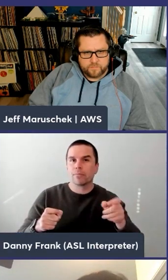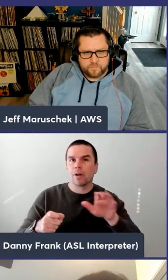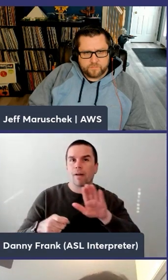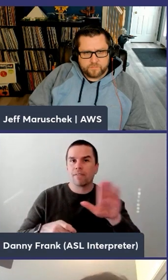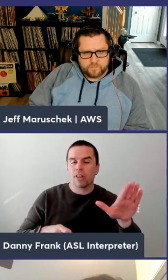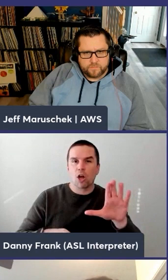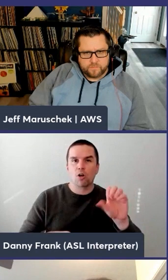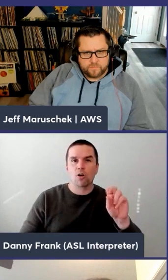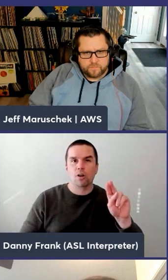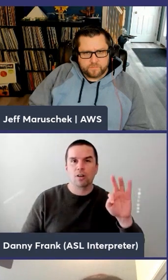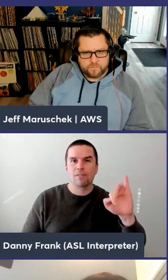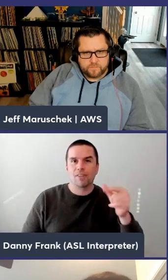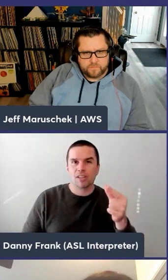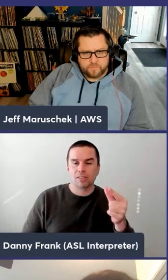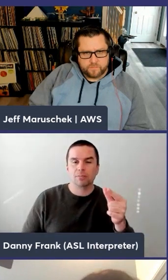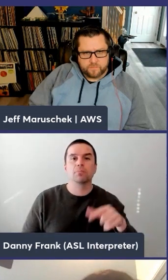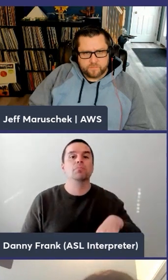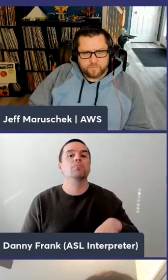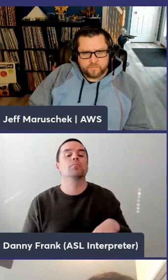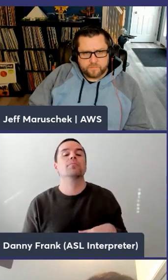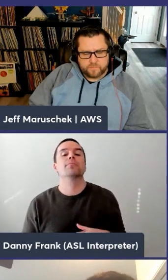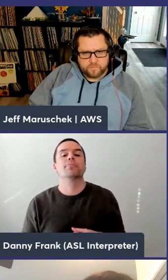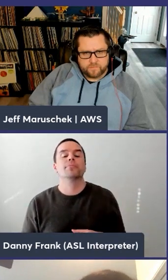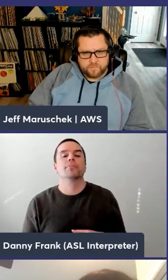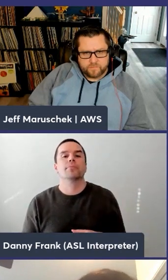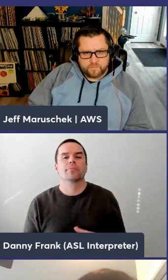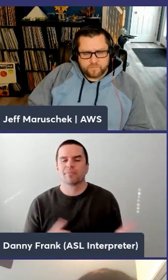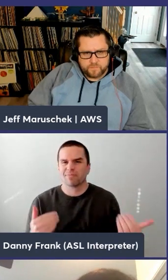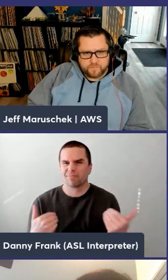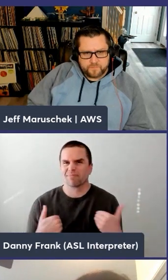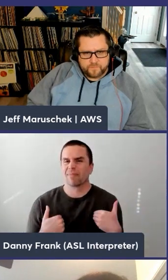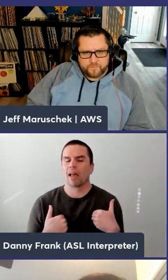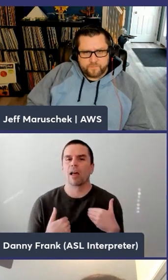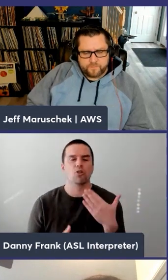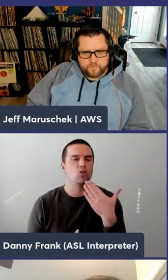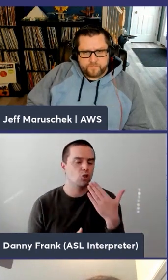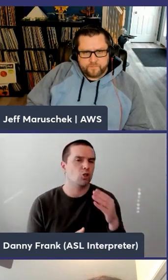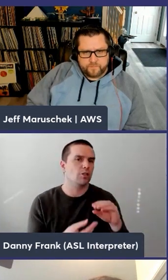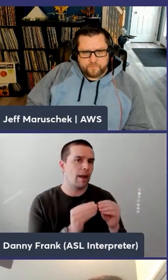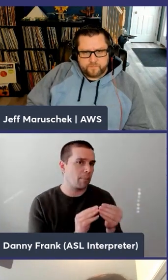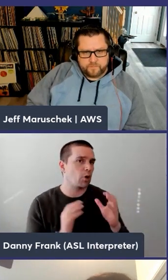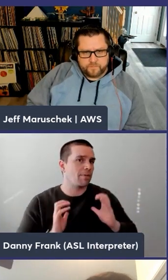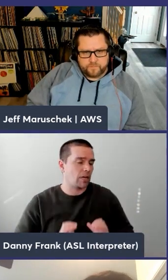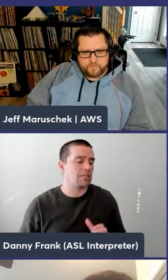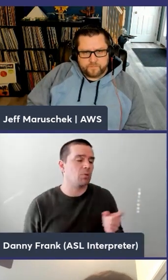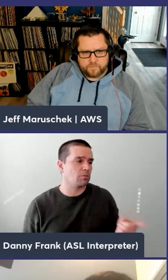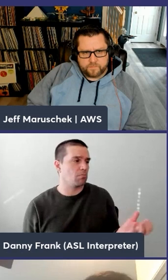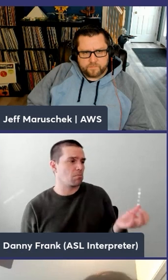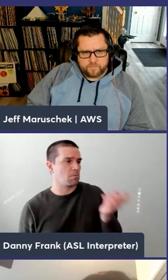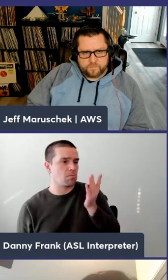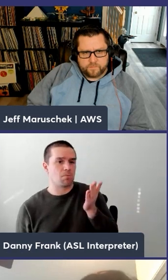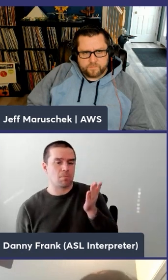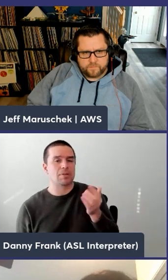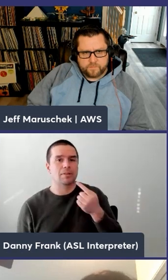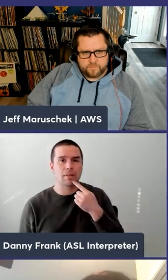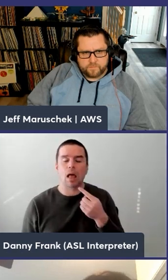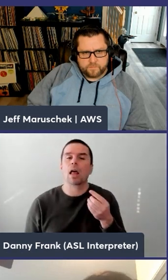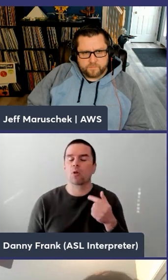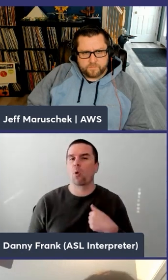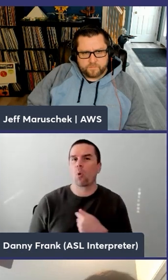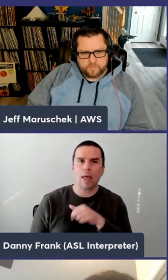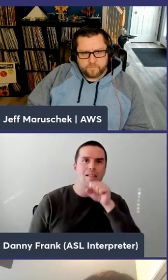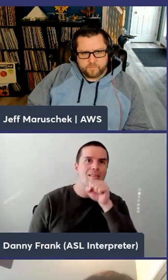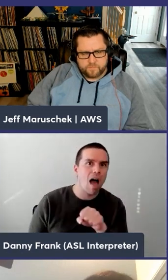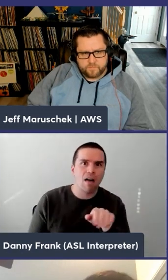we did have like a good subset of customers that came back and said, we love OpenSearch, we love the query,